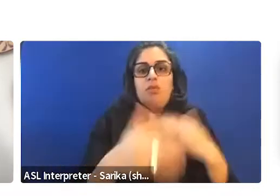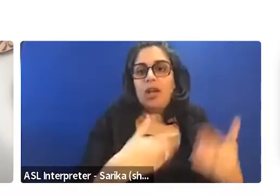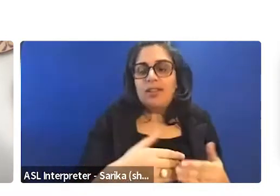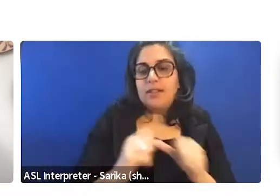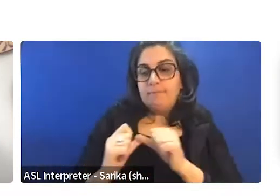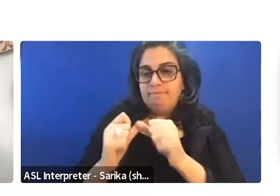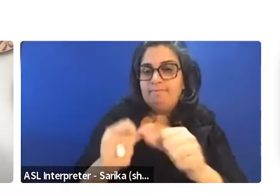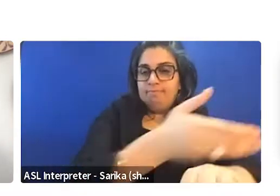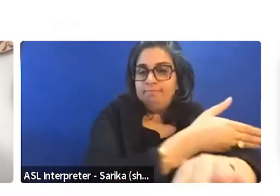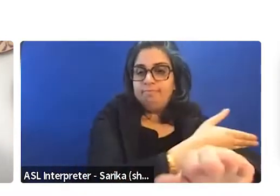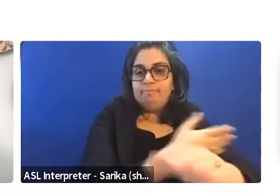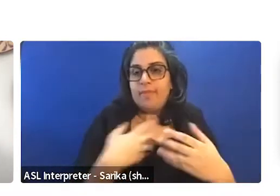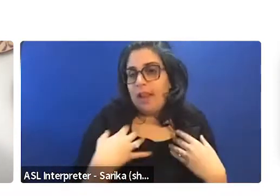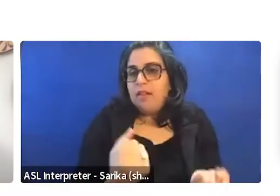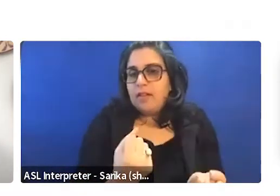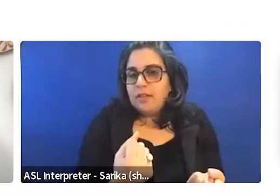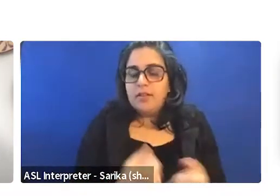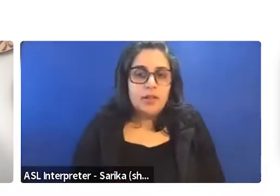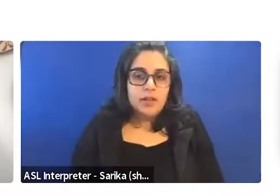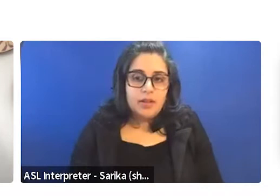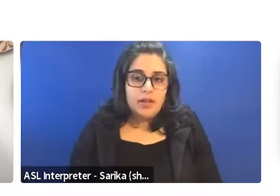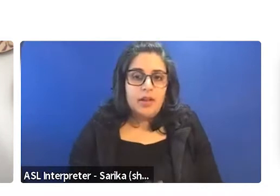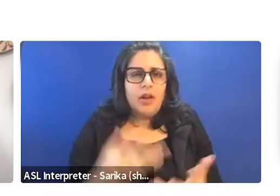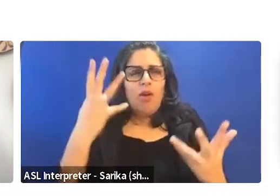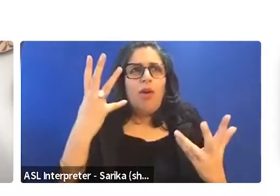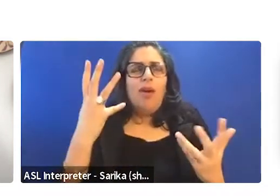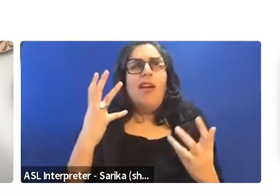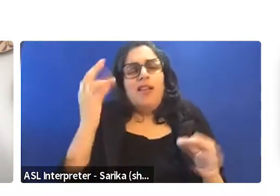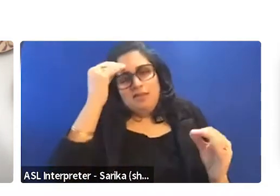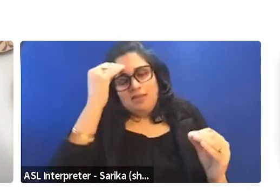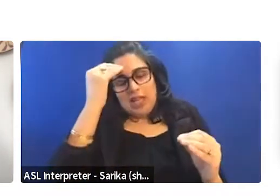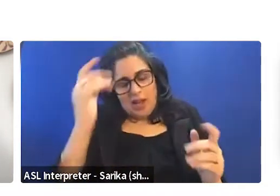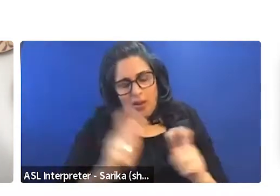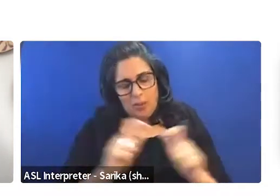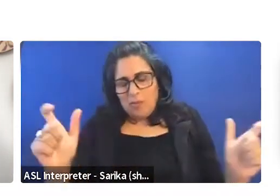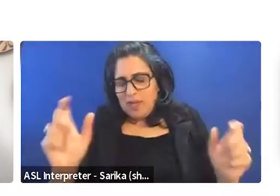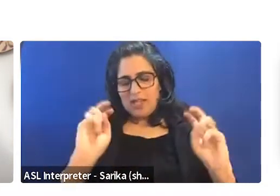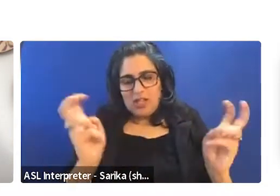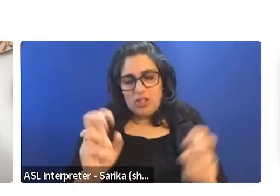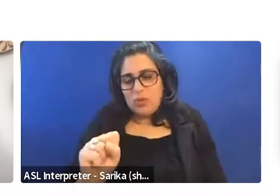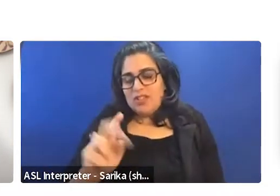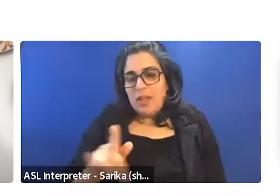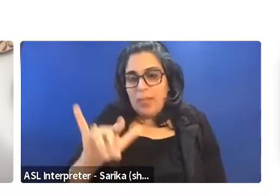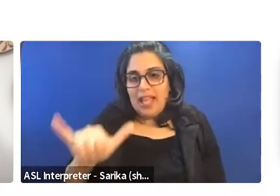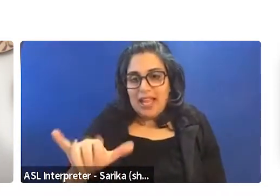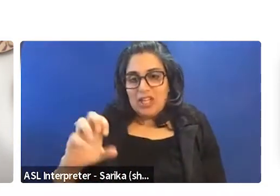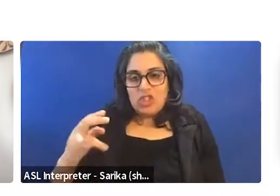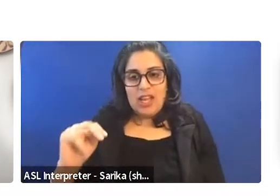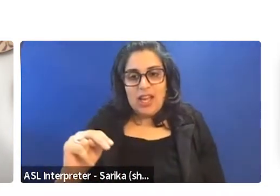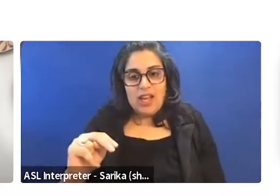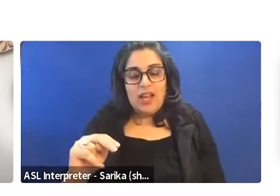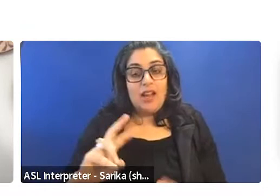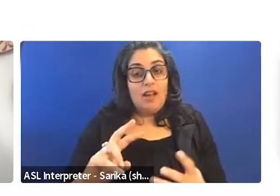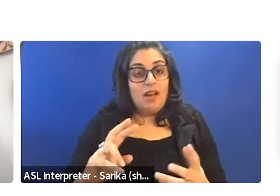And so I wanted to think about a huge issue in our supply chains in general, which is that they are globalized. And most of our